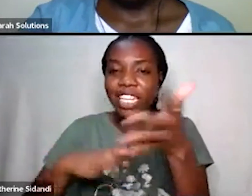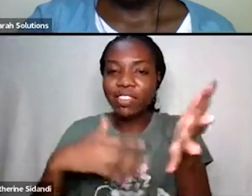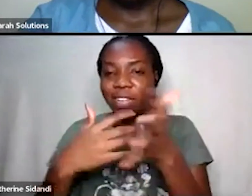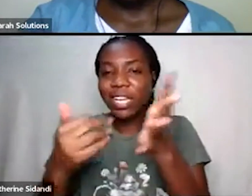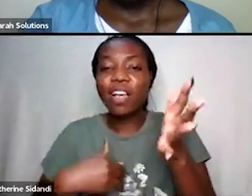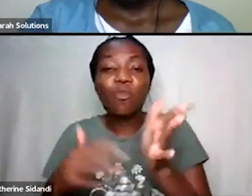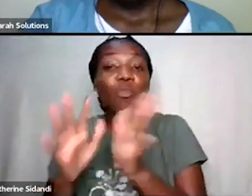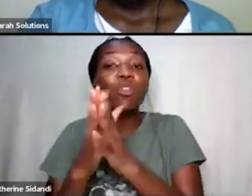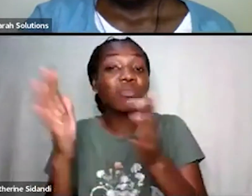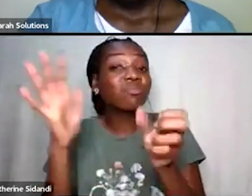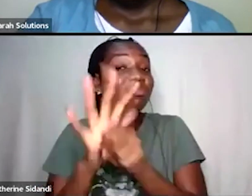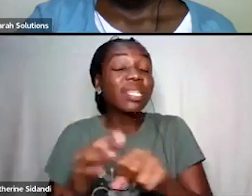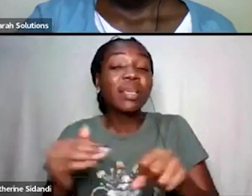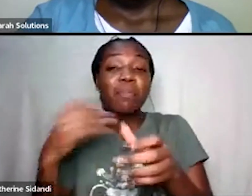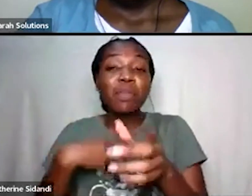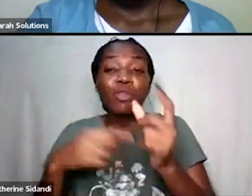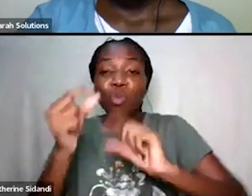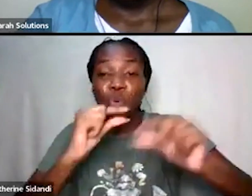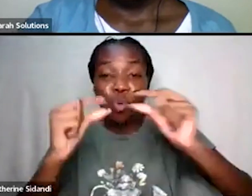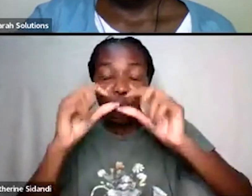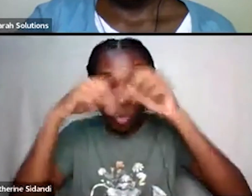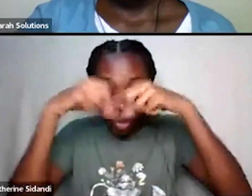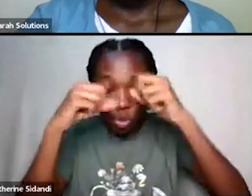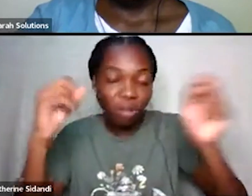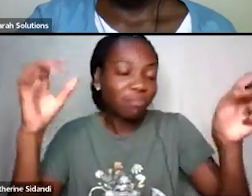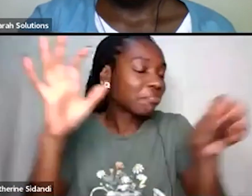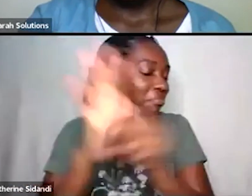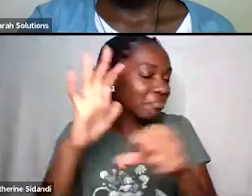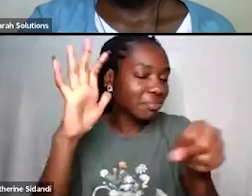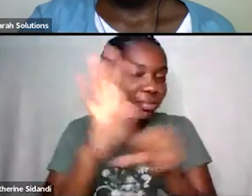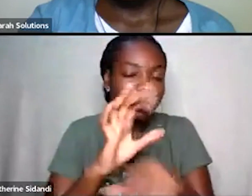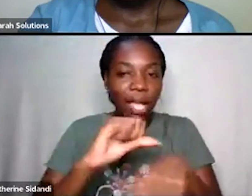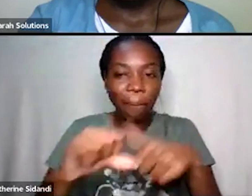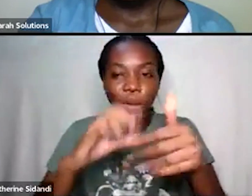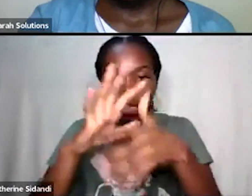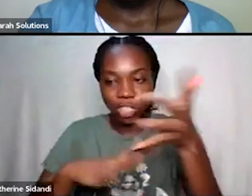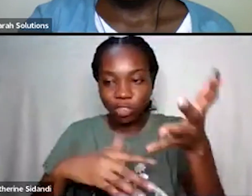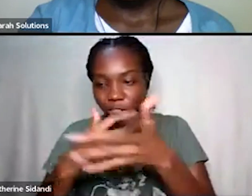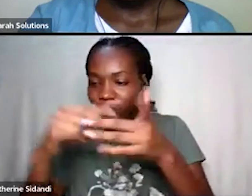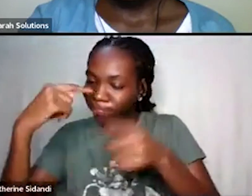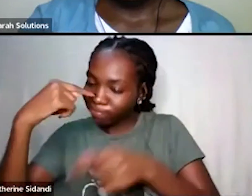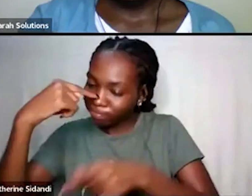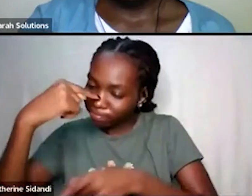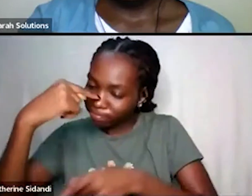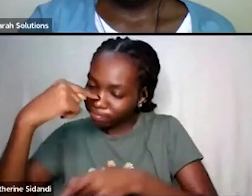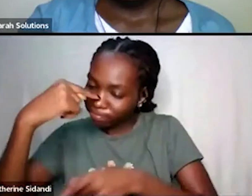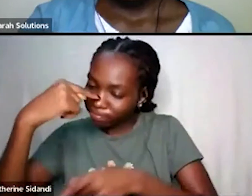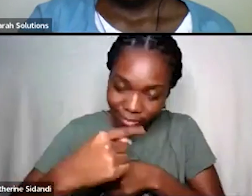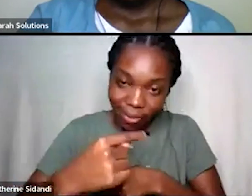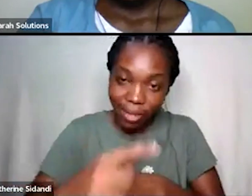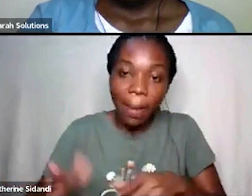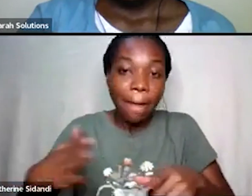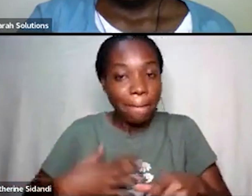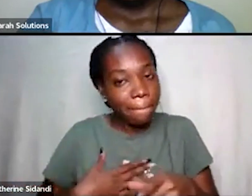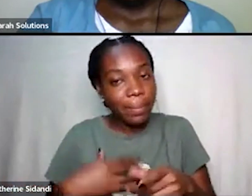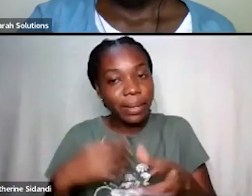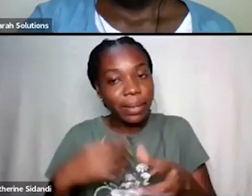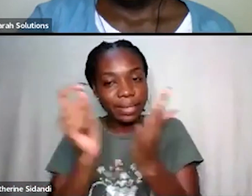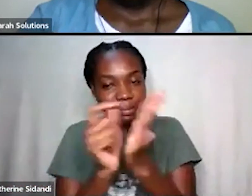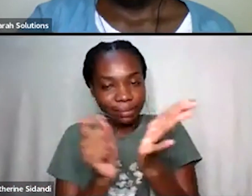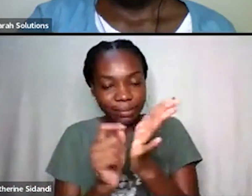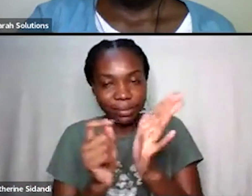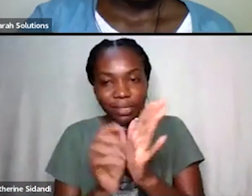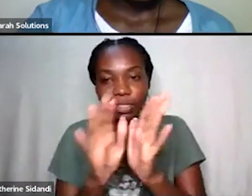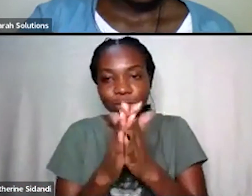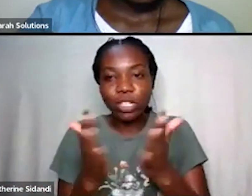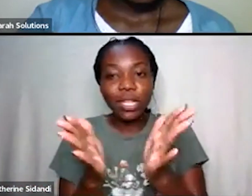I Google a lot about networking because networking is continuous. Now, among the books that I have written is this one. This